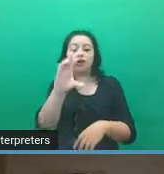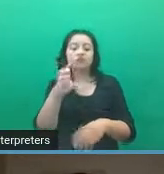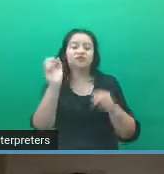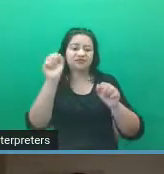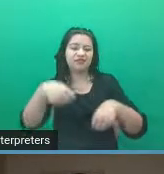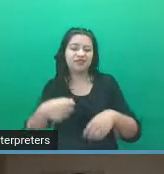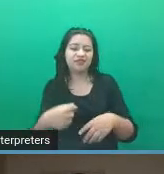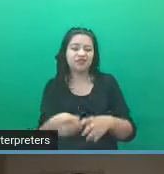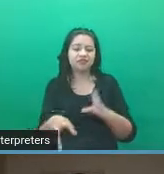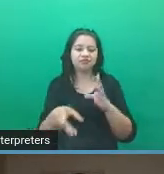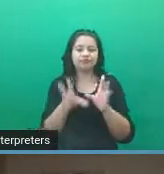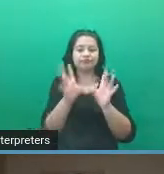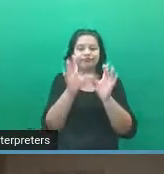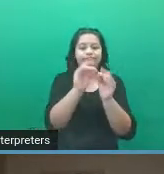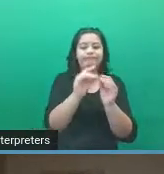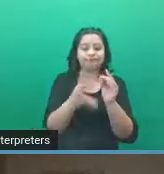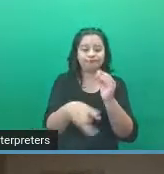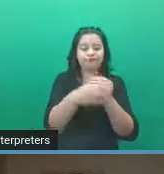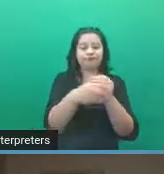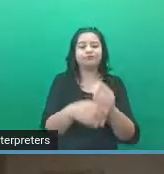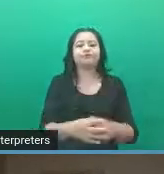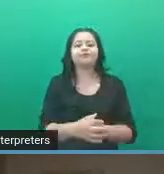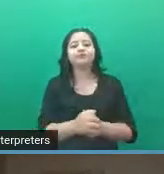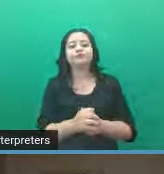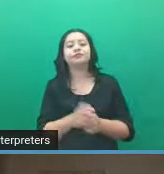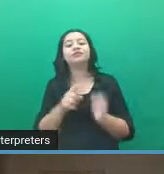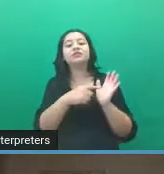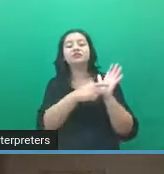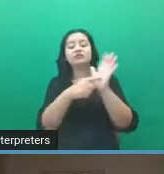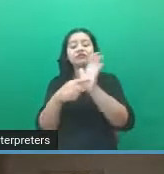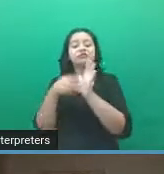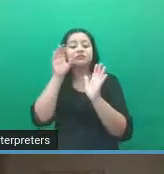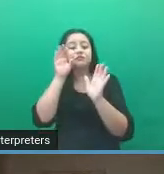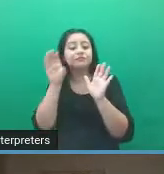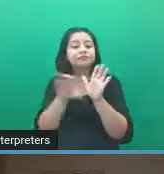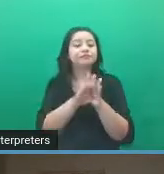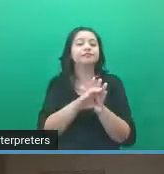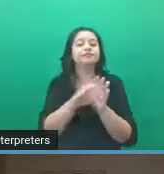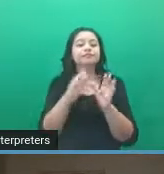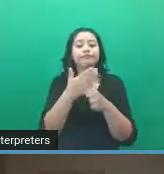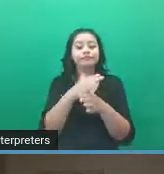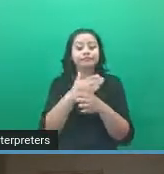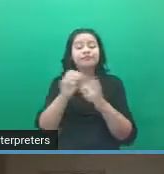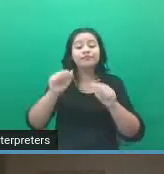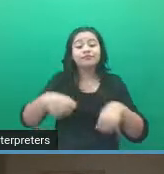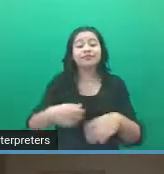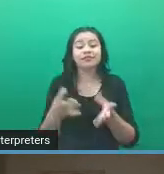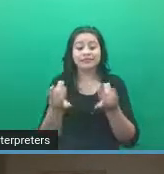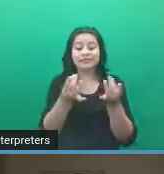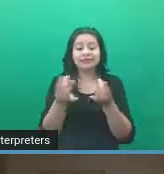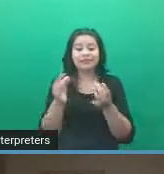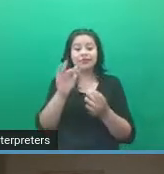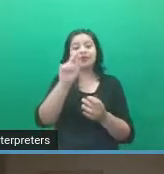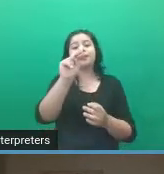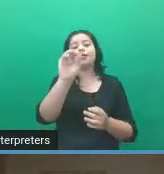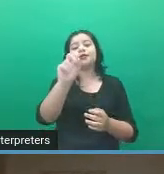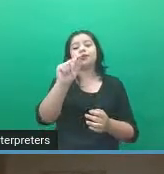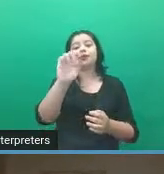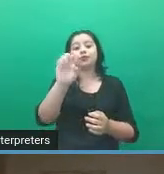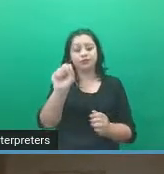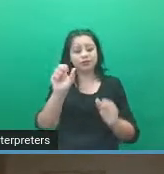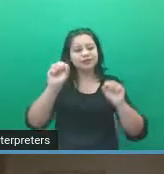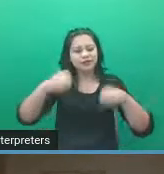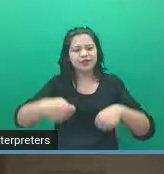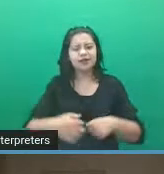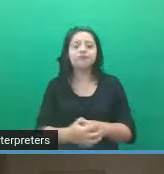setting. But you can also share images and other things like sticky notes, one of my favorites. Presentation